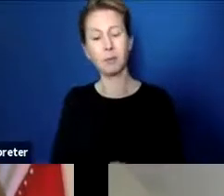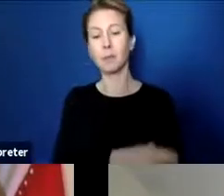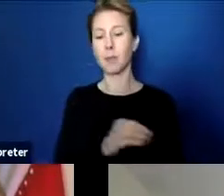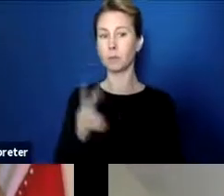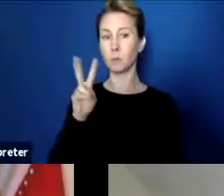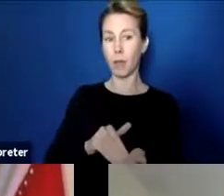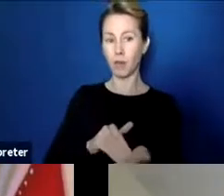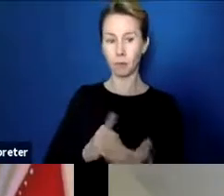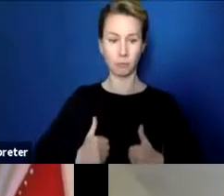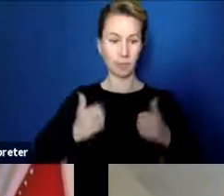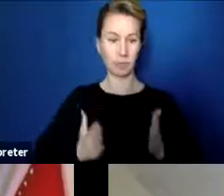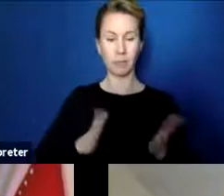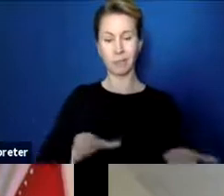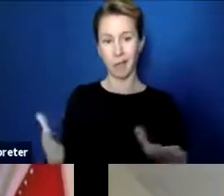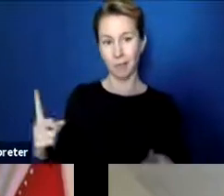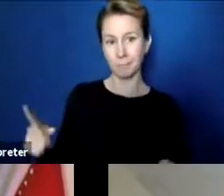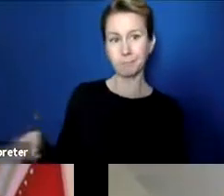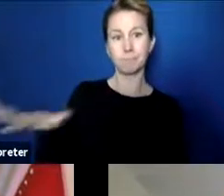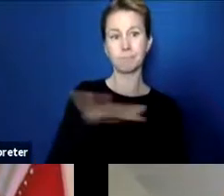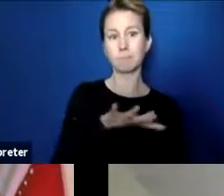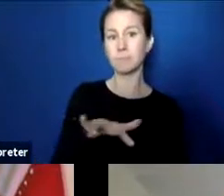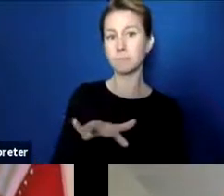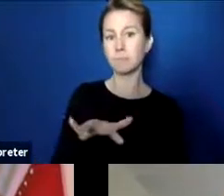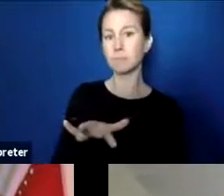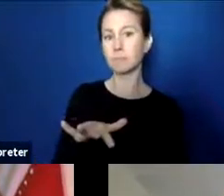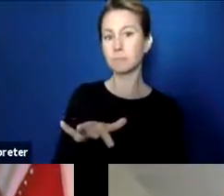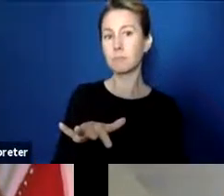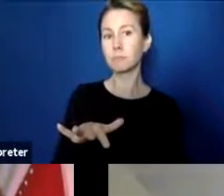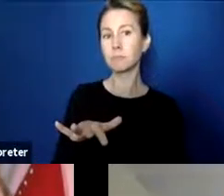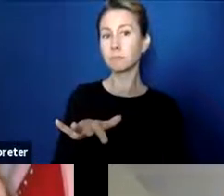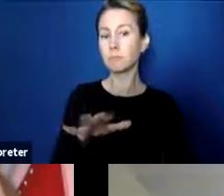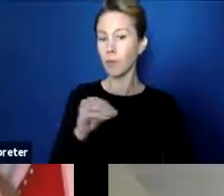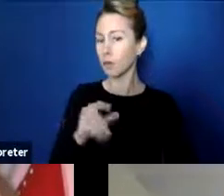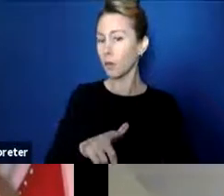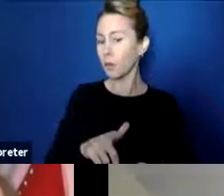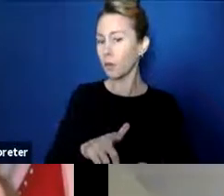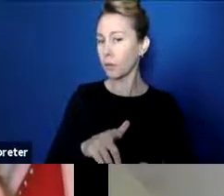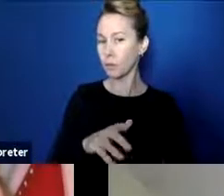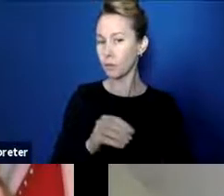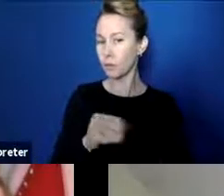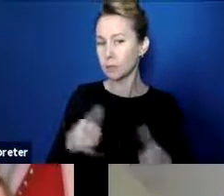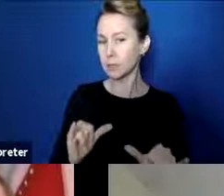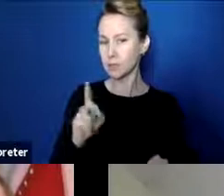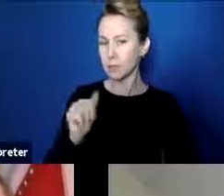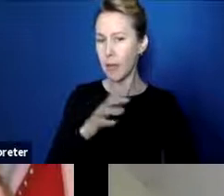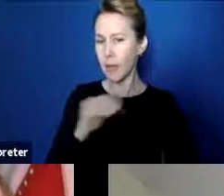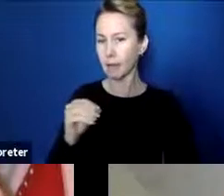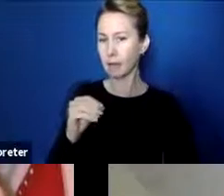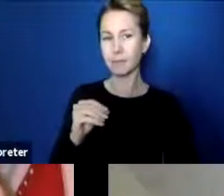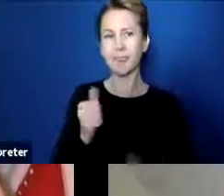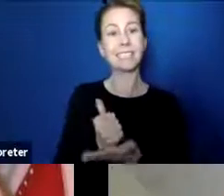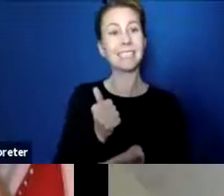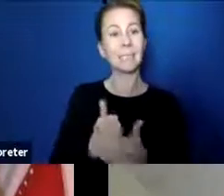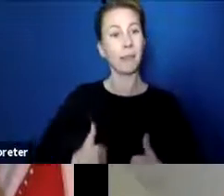Very, very difficult to talk about abuse in long-term care in general, and right now during a pandemic even more so.